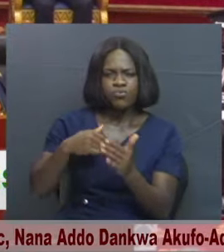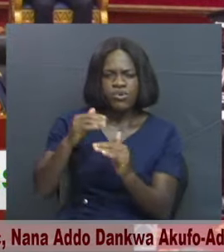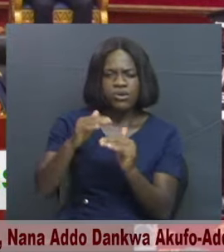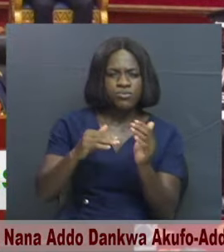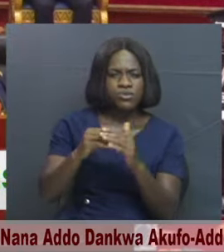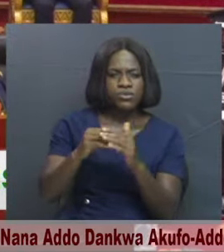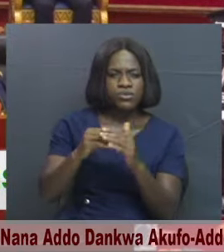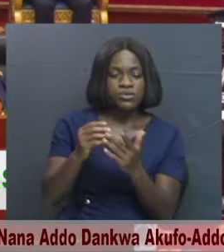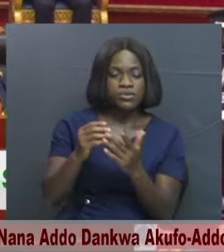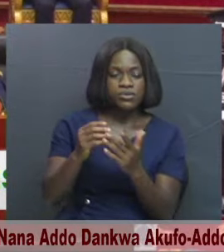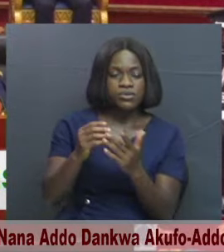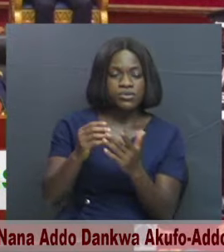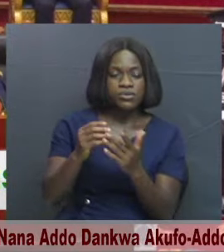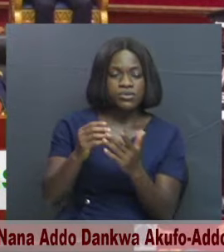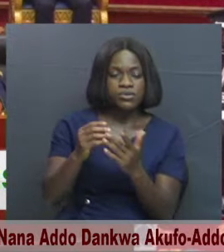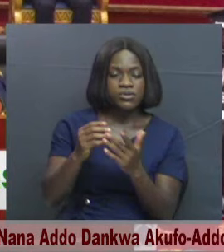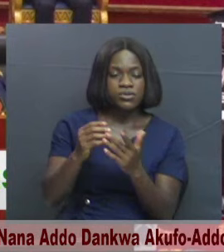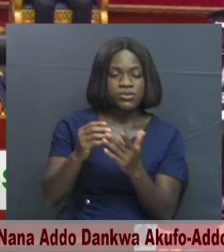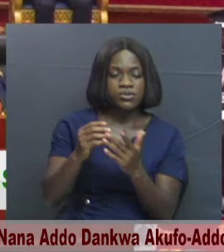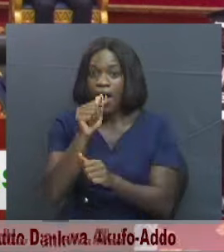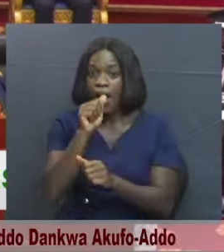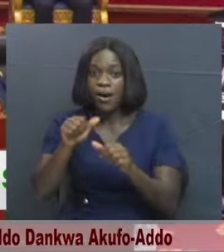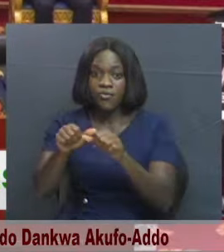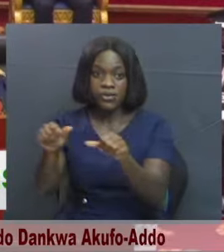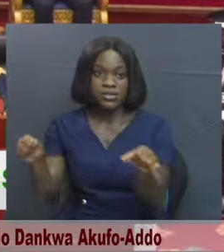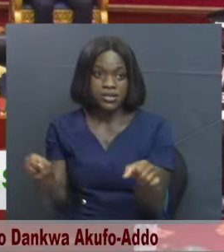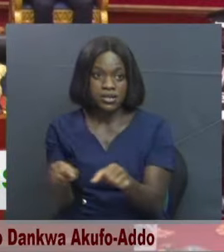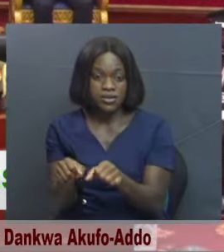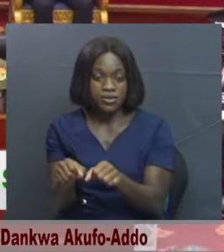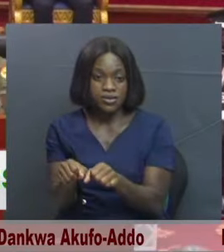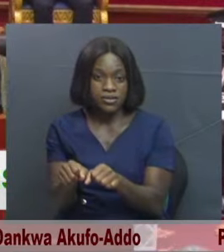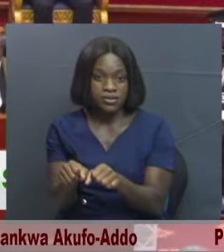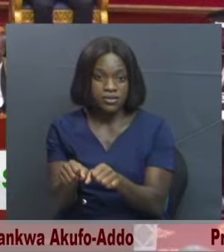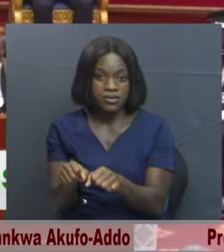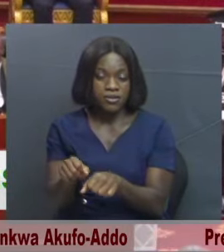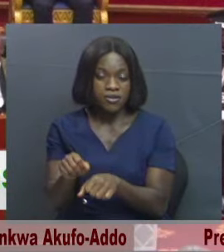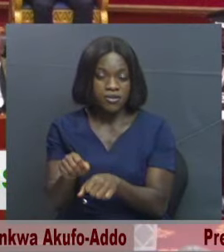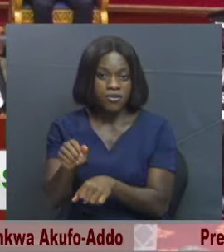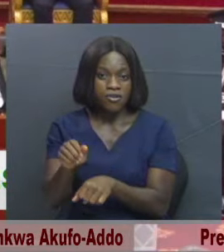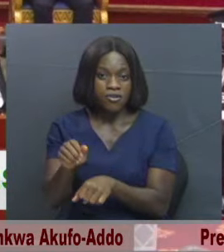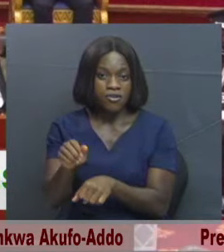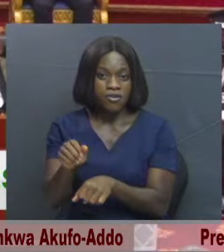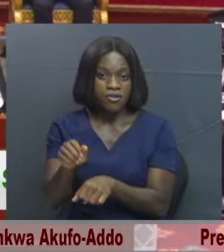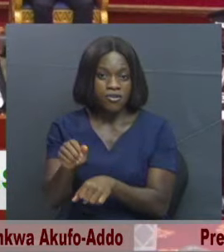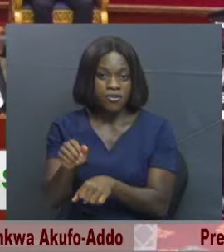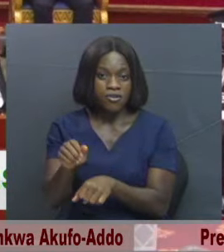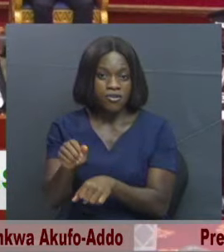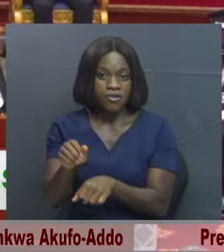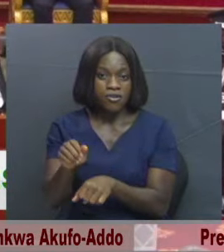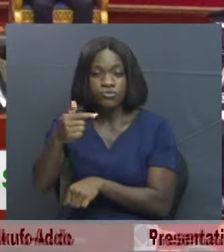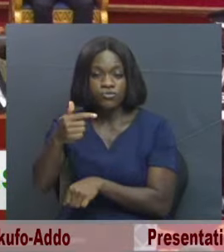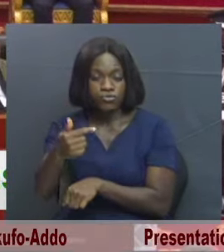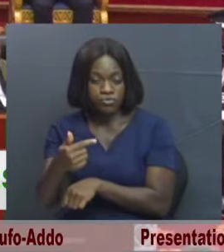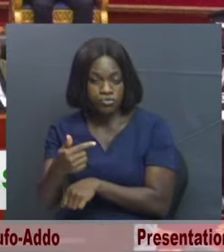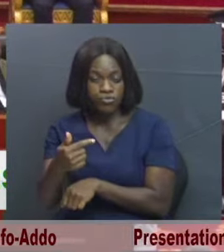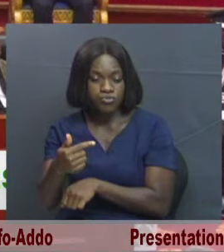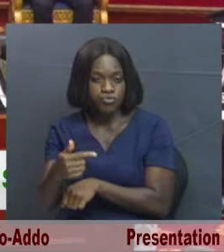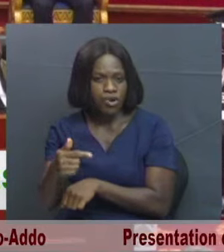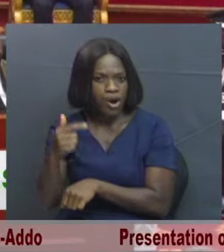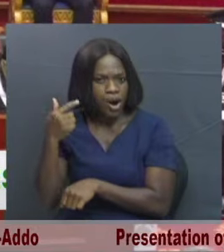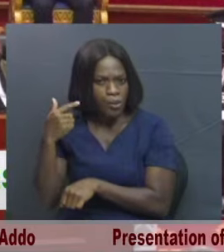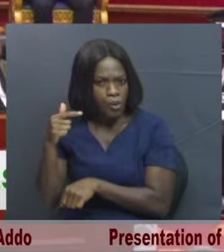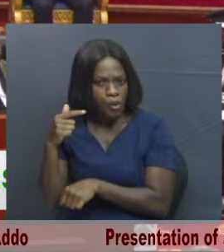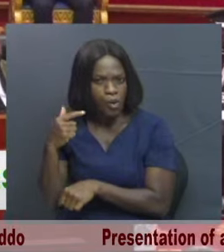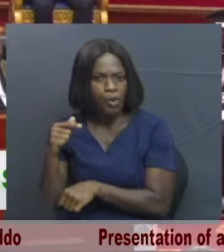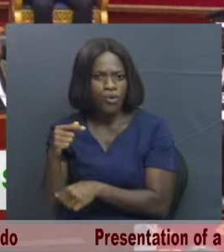a public private partnership a 400 kilogram capacity gold refinary and we're in